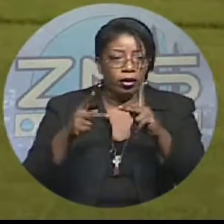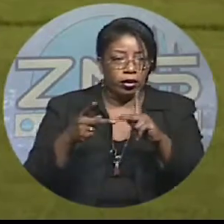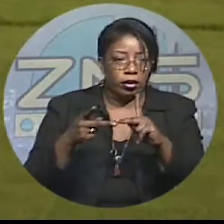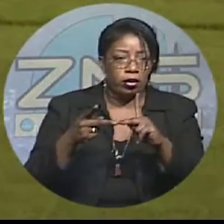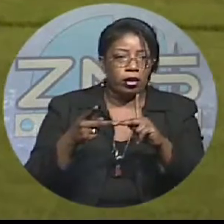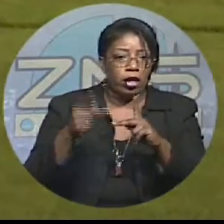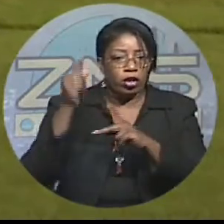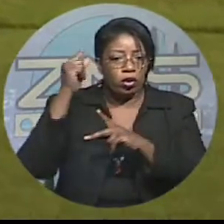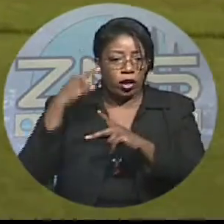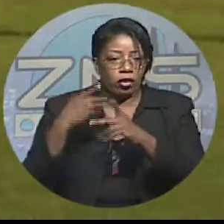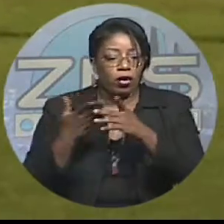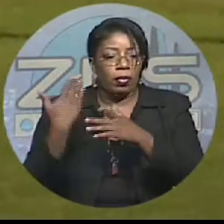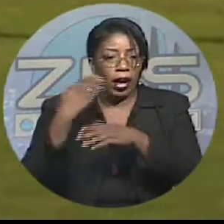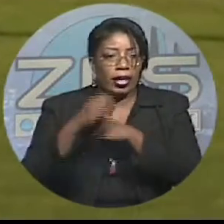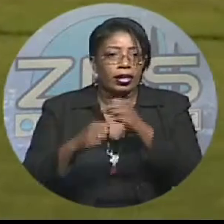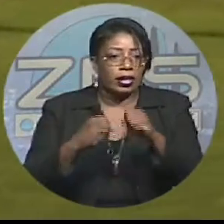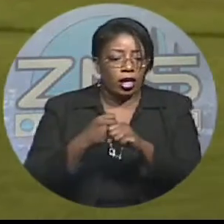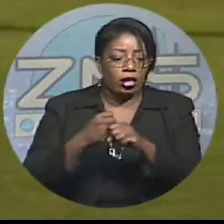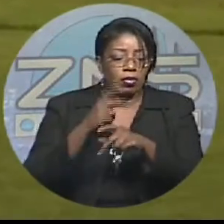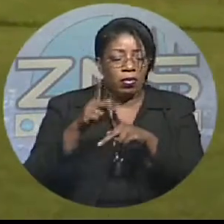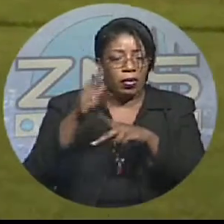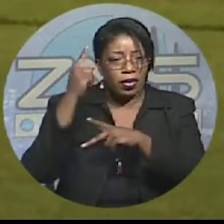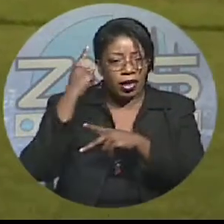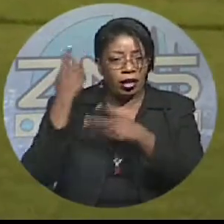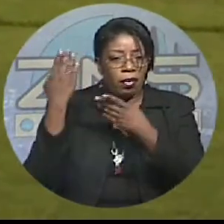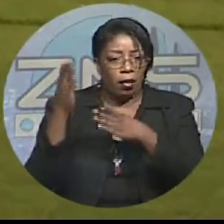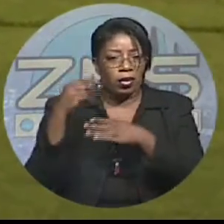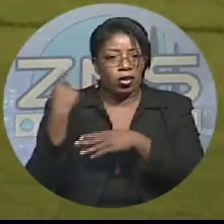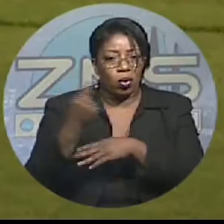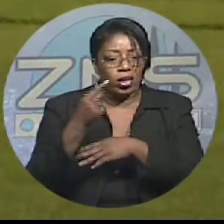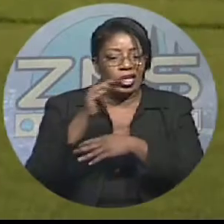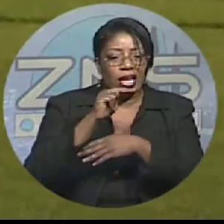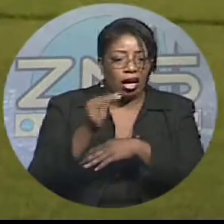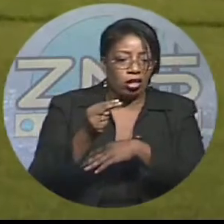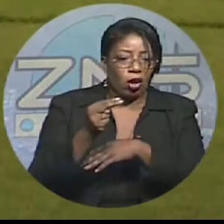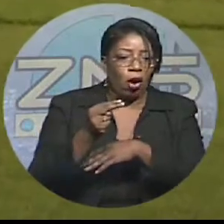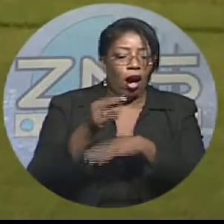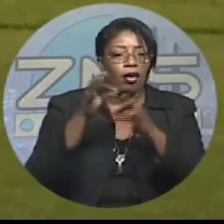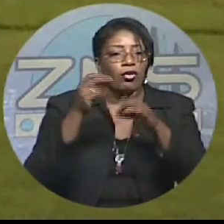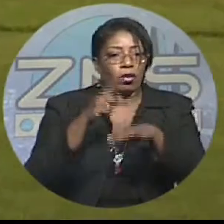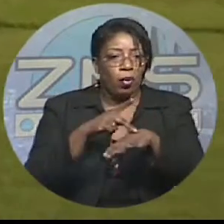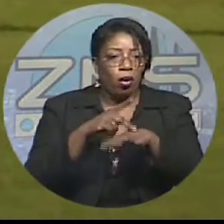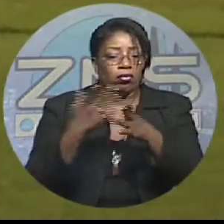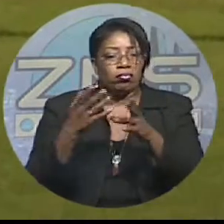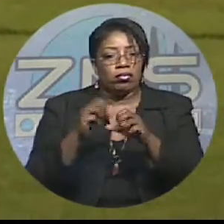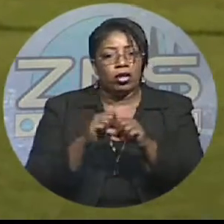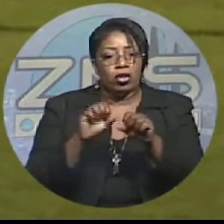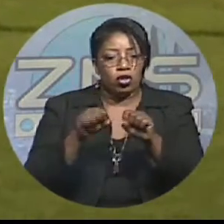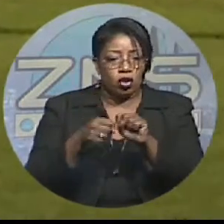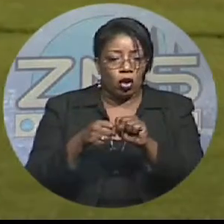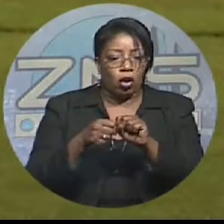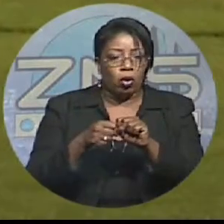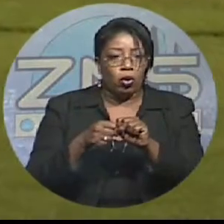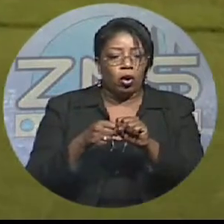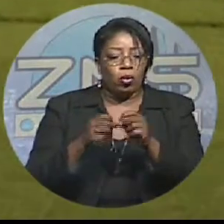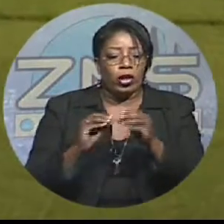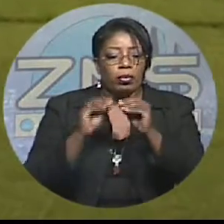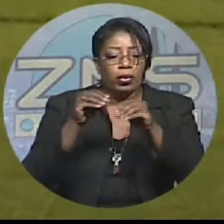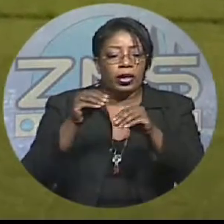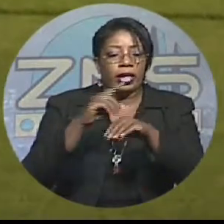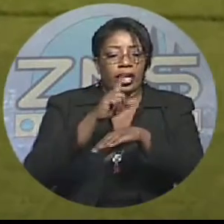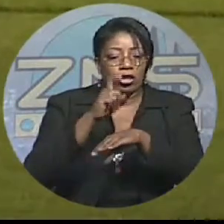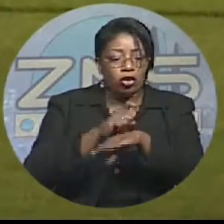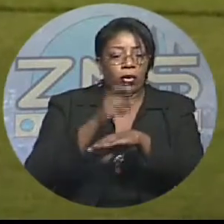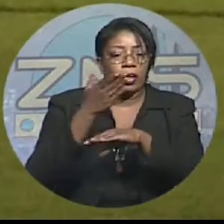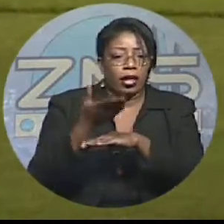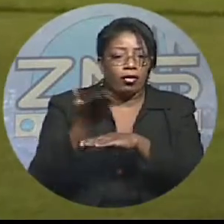you know, oftentimes when people think of Bahamas, they think of Nassau, they think of Freeport. So really we've been putting Exuma on the map over the